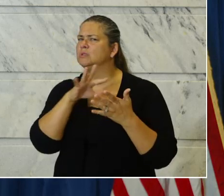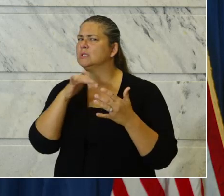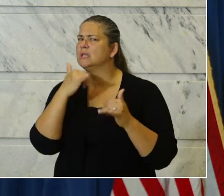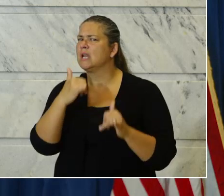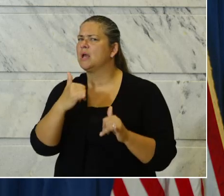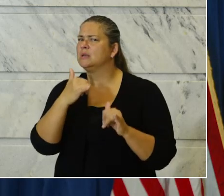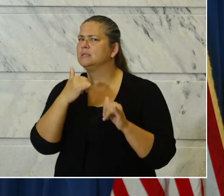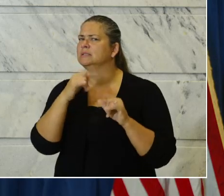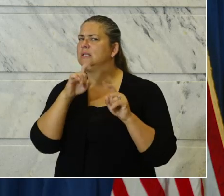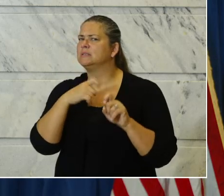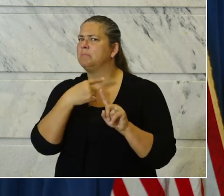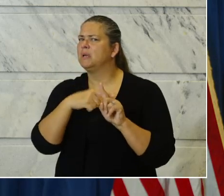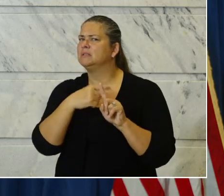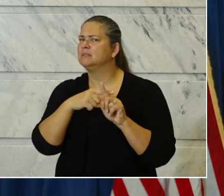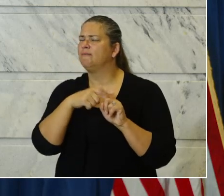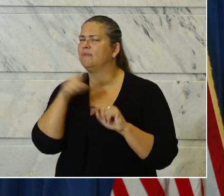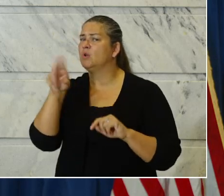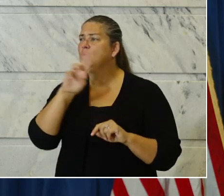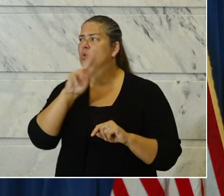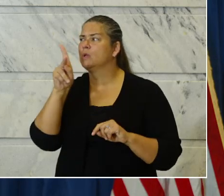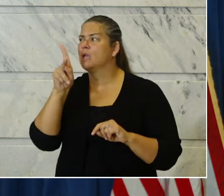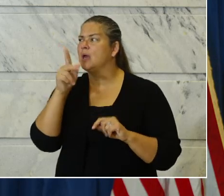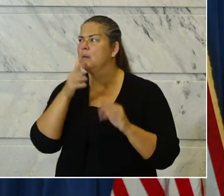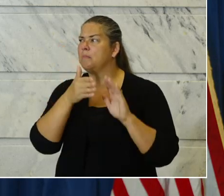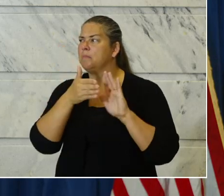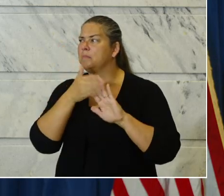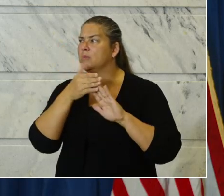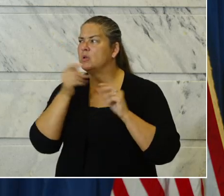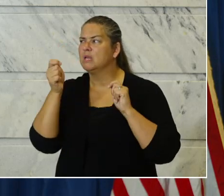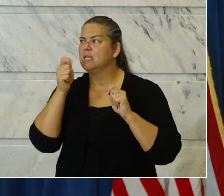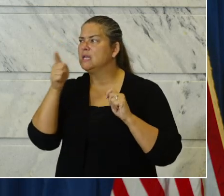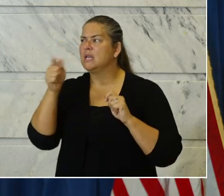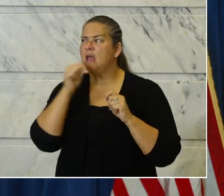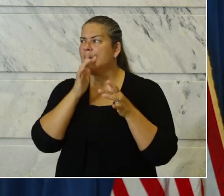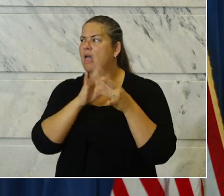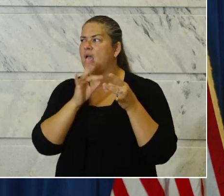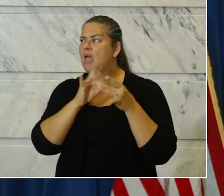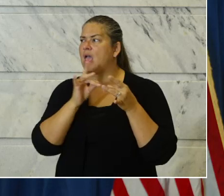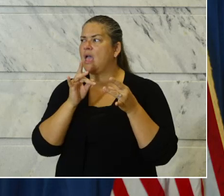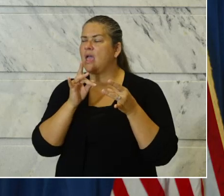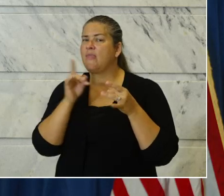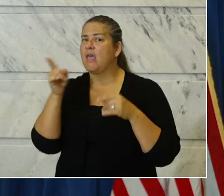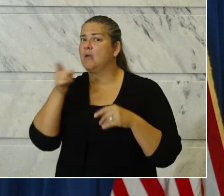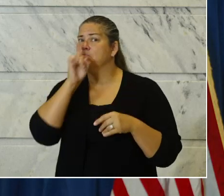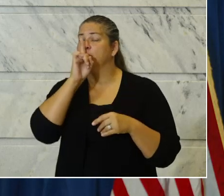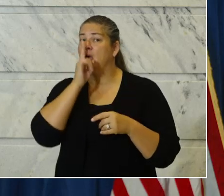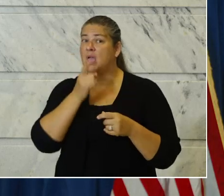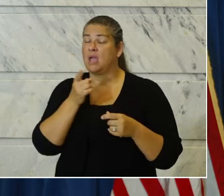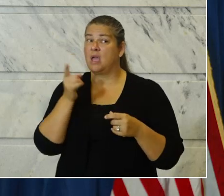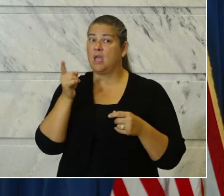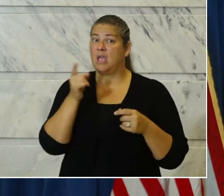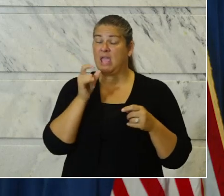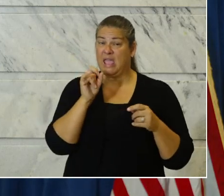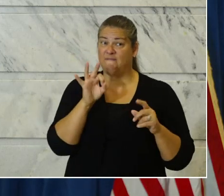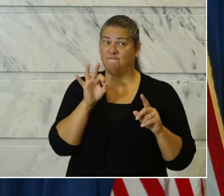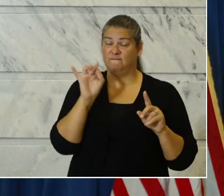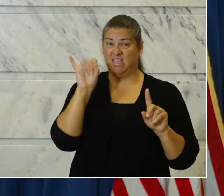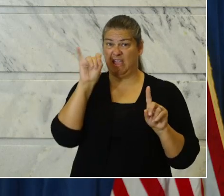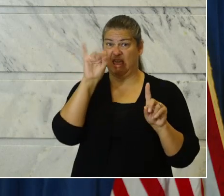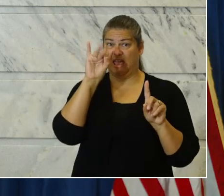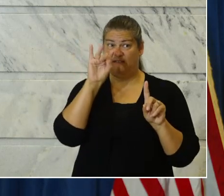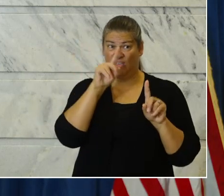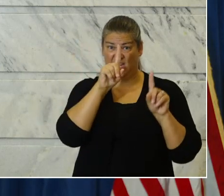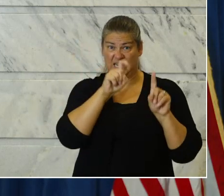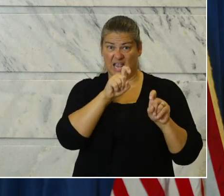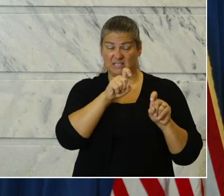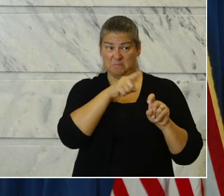committed to a specific number of cases or a specific positivity rate that they would shut down or move to remote learning at. So I was wondering if there